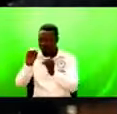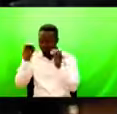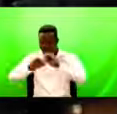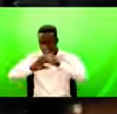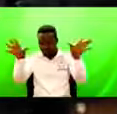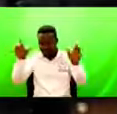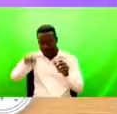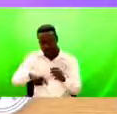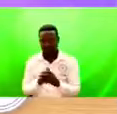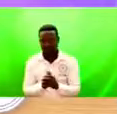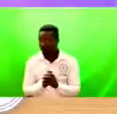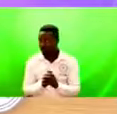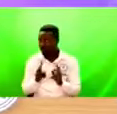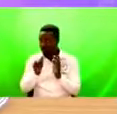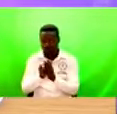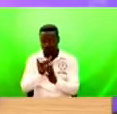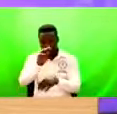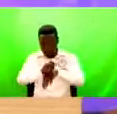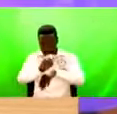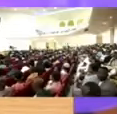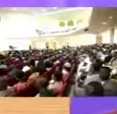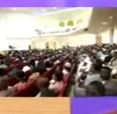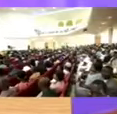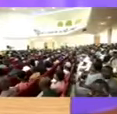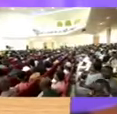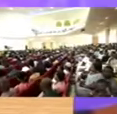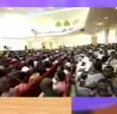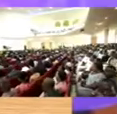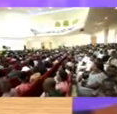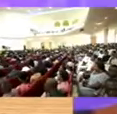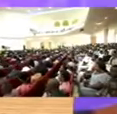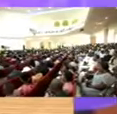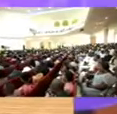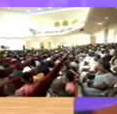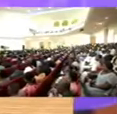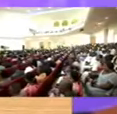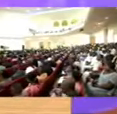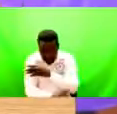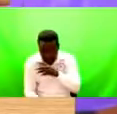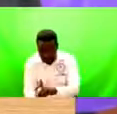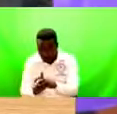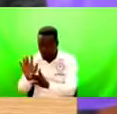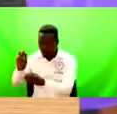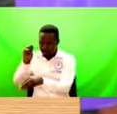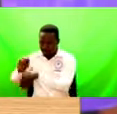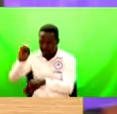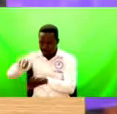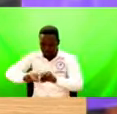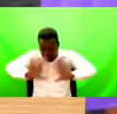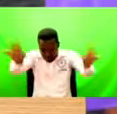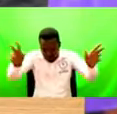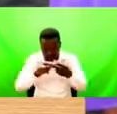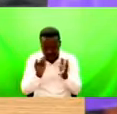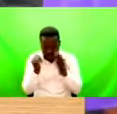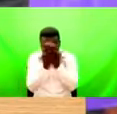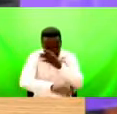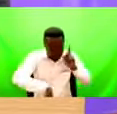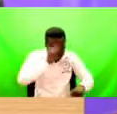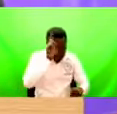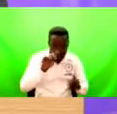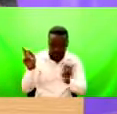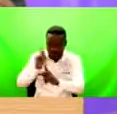Hallelujah. So your ministry must be able to show the way, that all darkness will flee and people